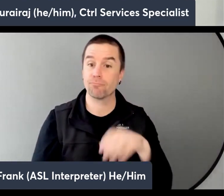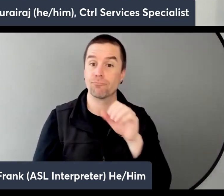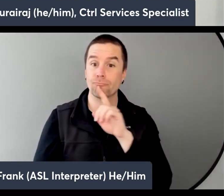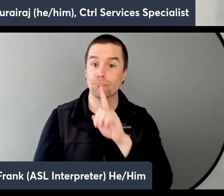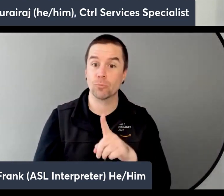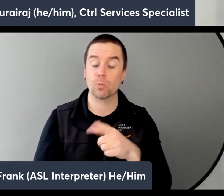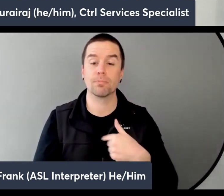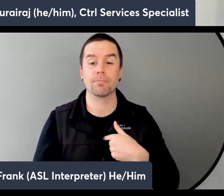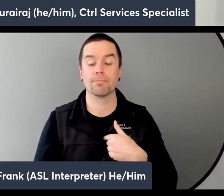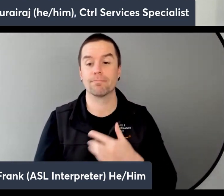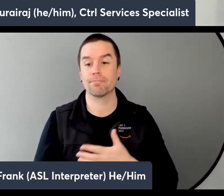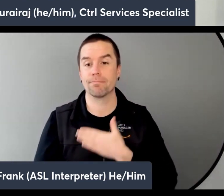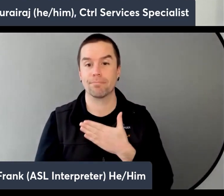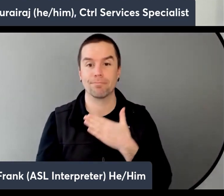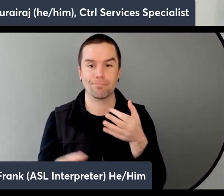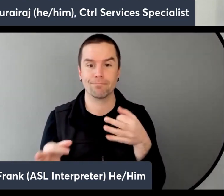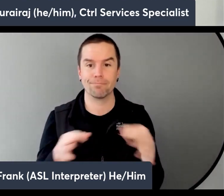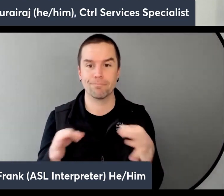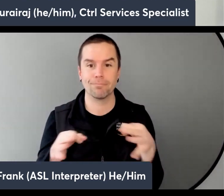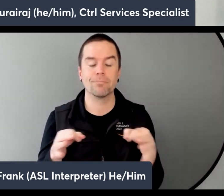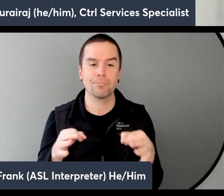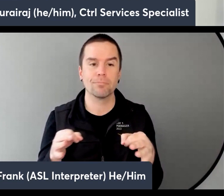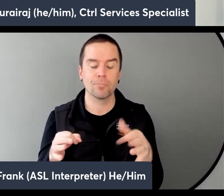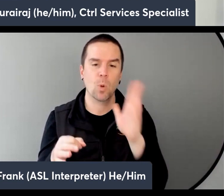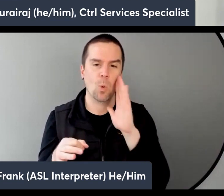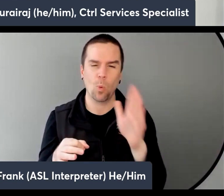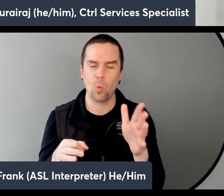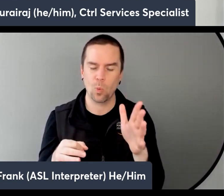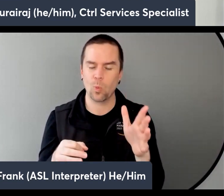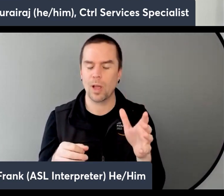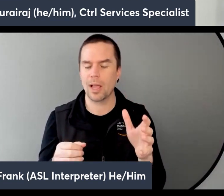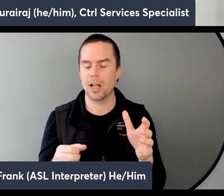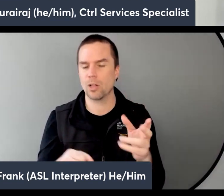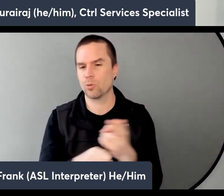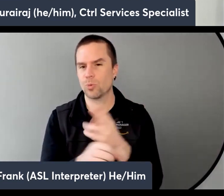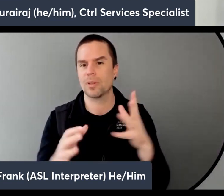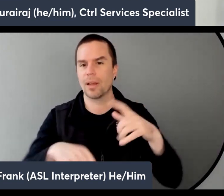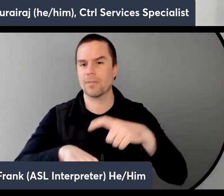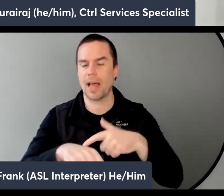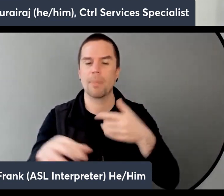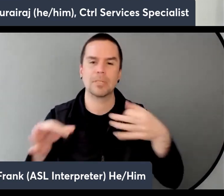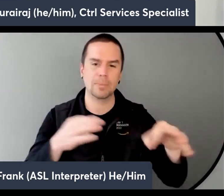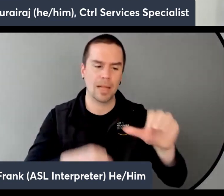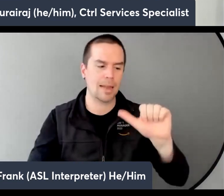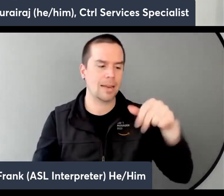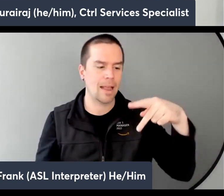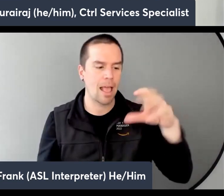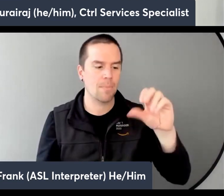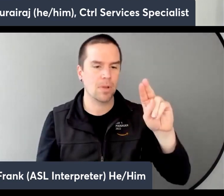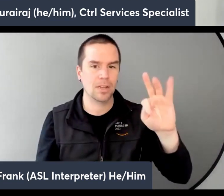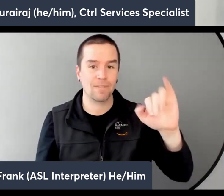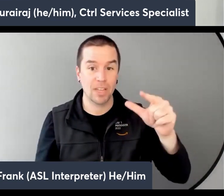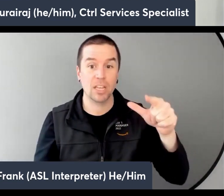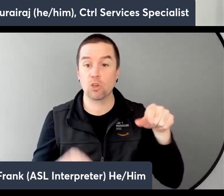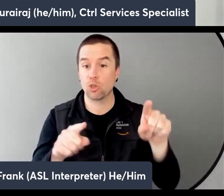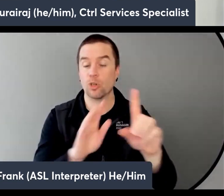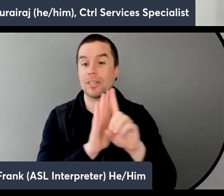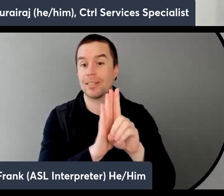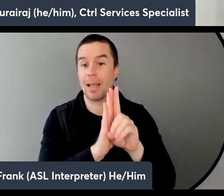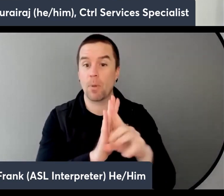will definitely spend a good amount of time just explaining app config and going through that in the demo, in addition to talking